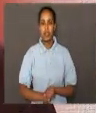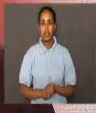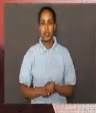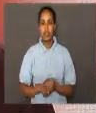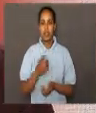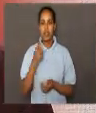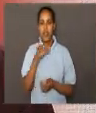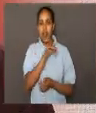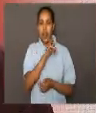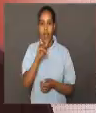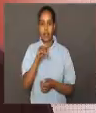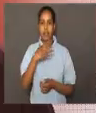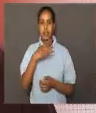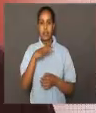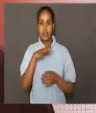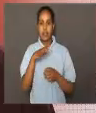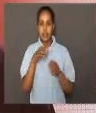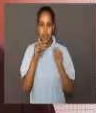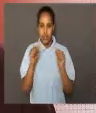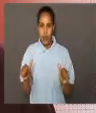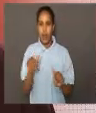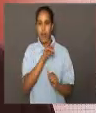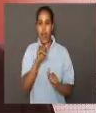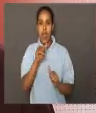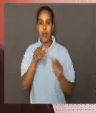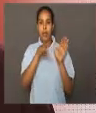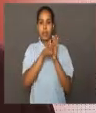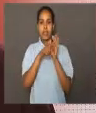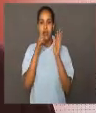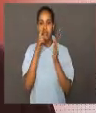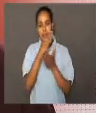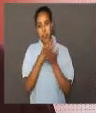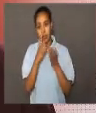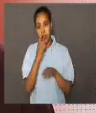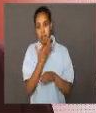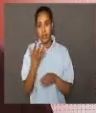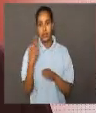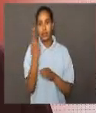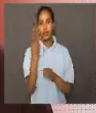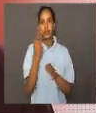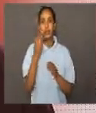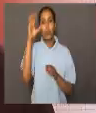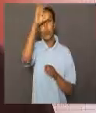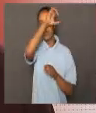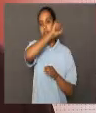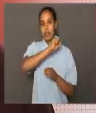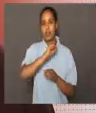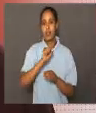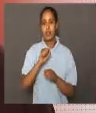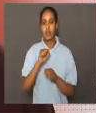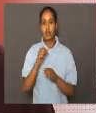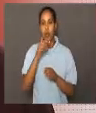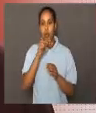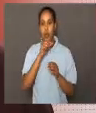The like dissolves like principle is something we can use to predict the